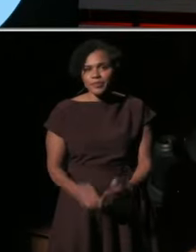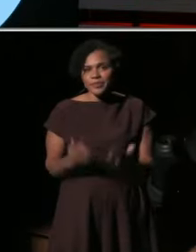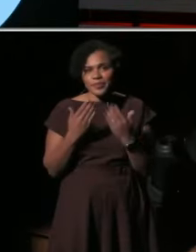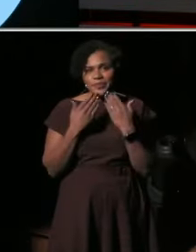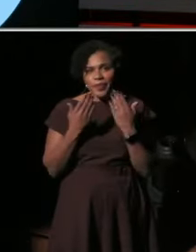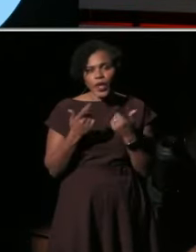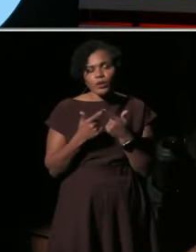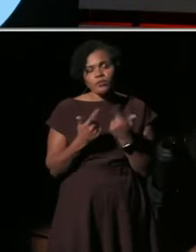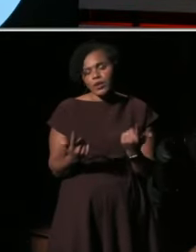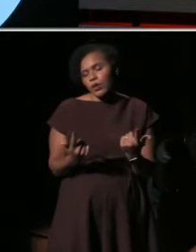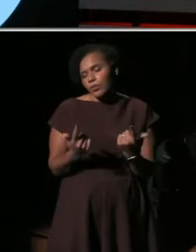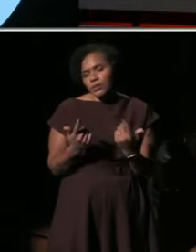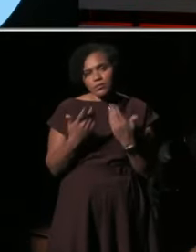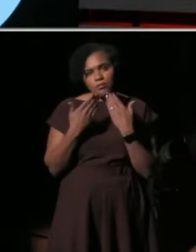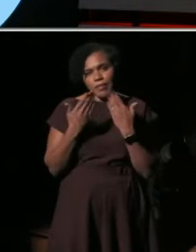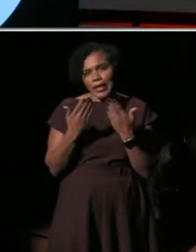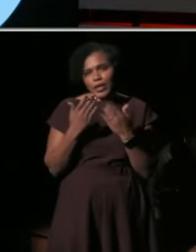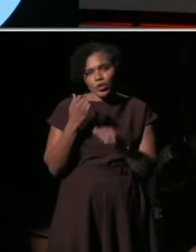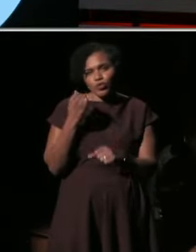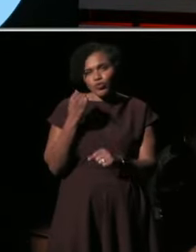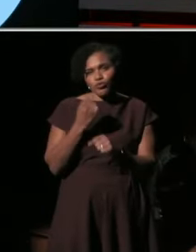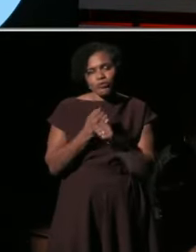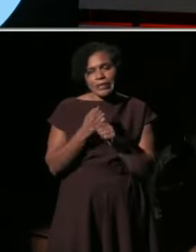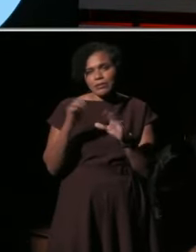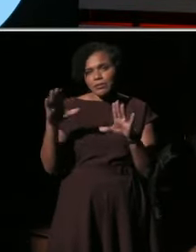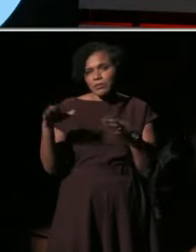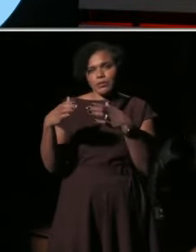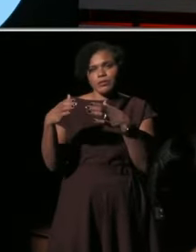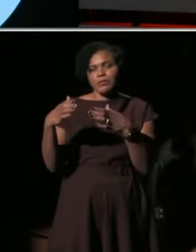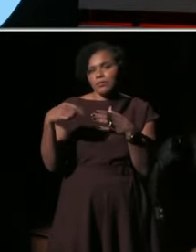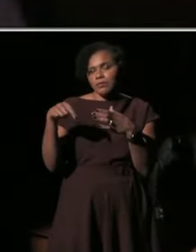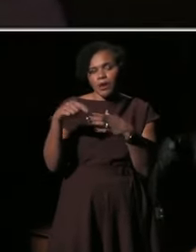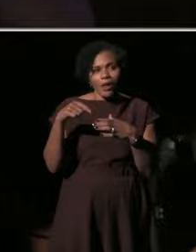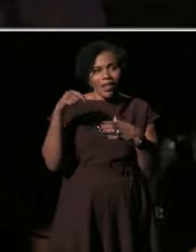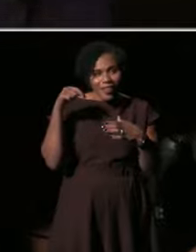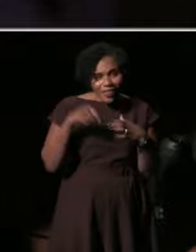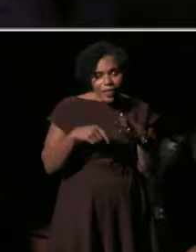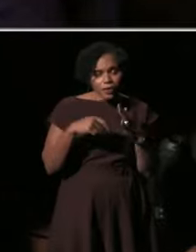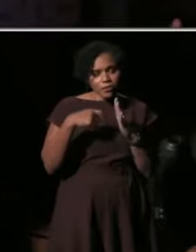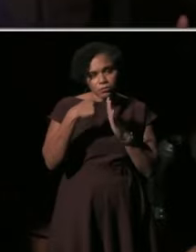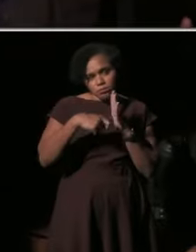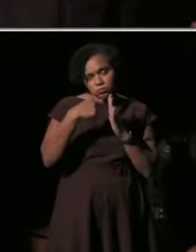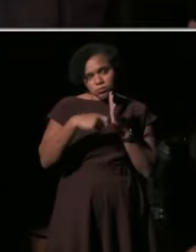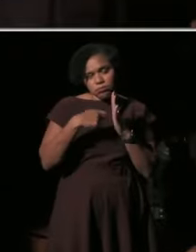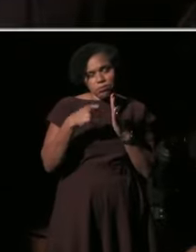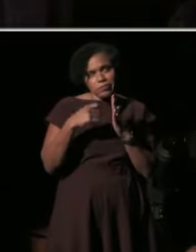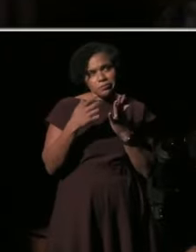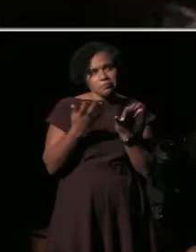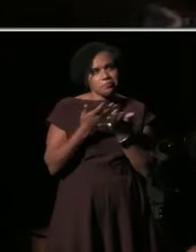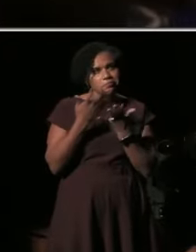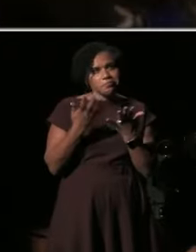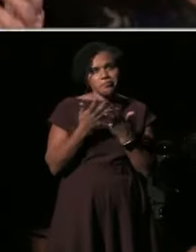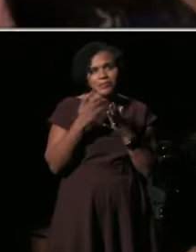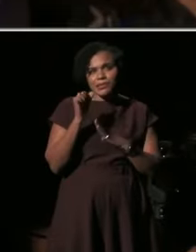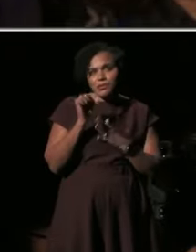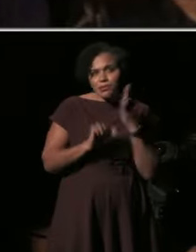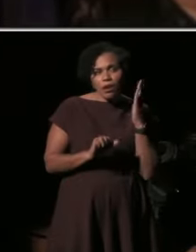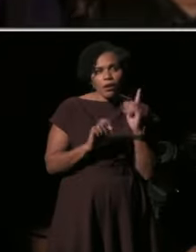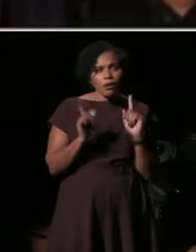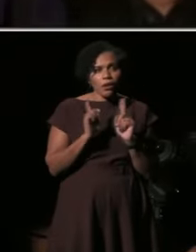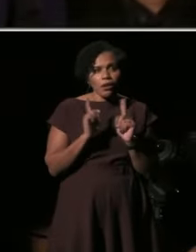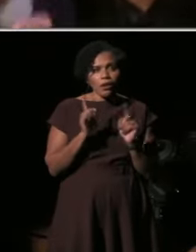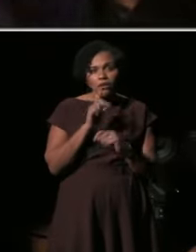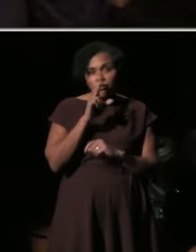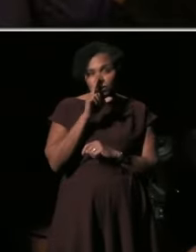Thank you so much. Thank you to Grierson. This film began with the determination